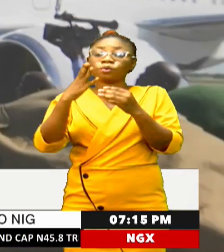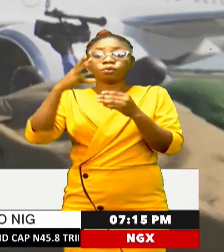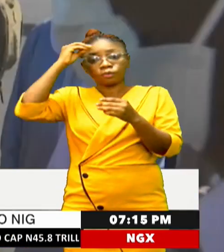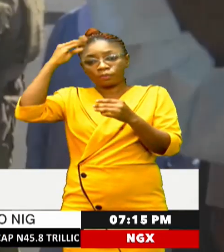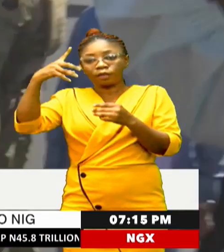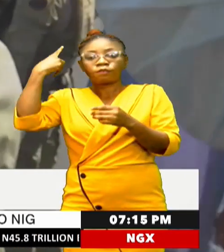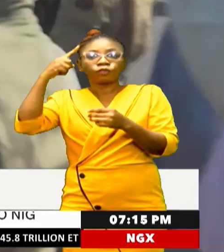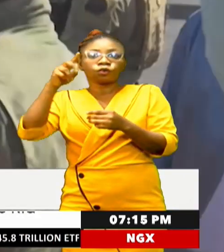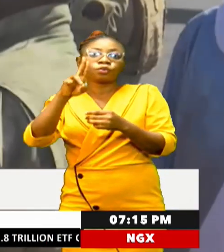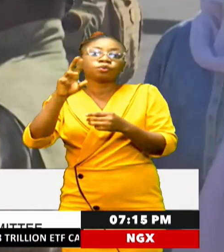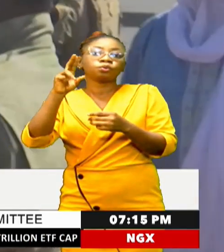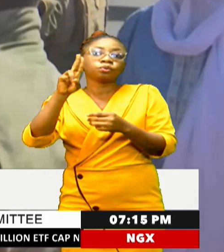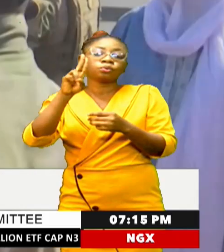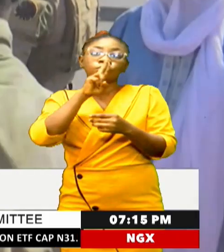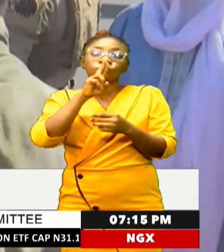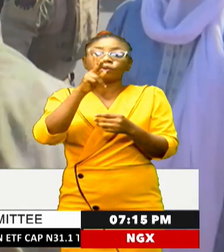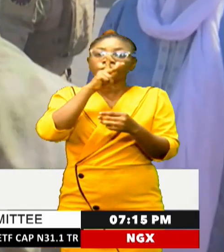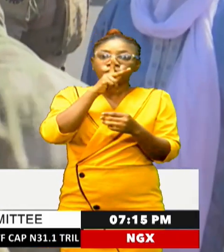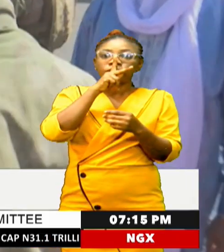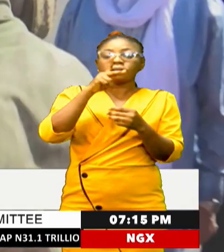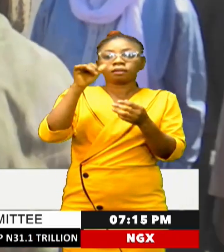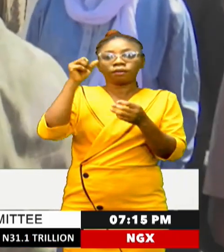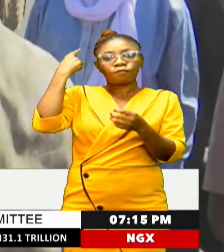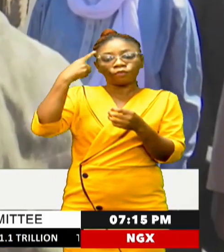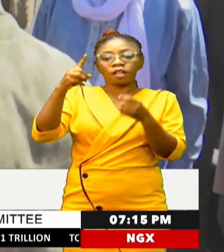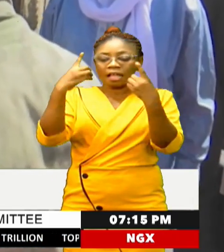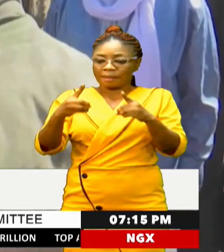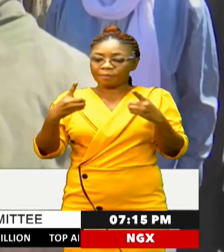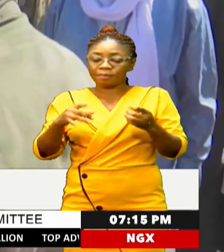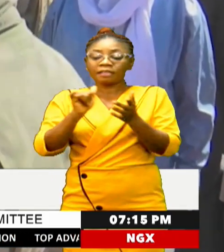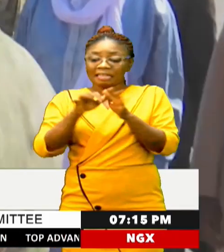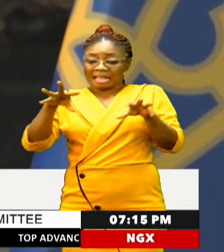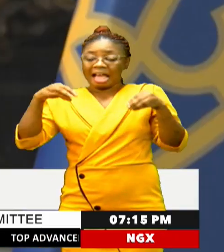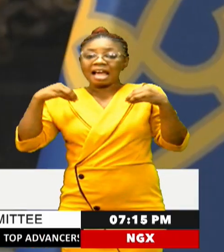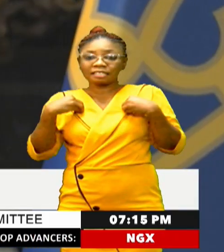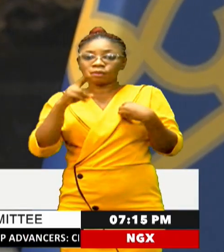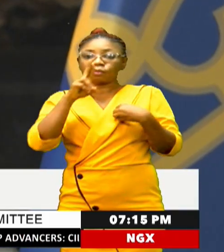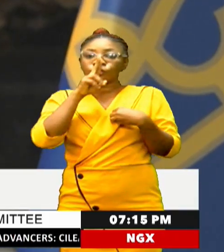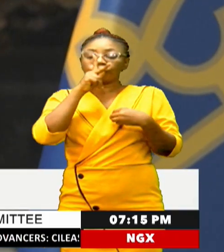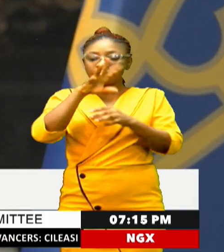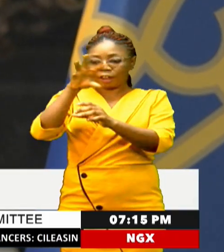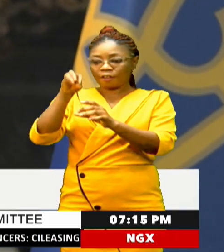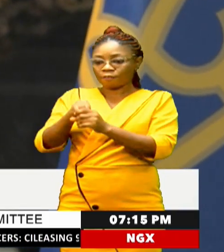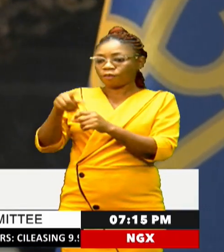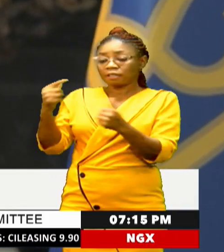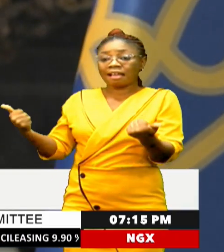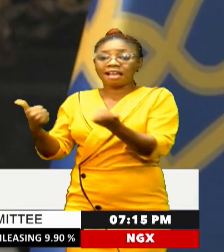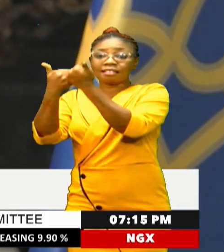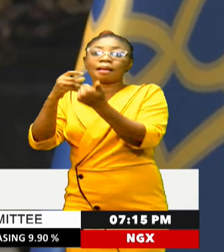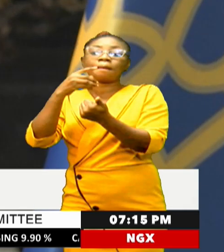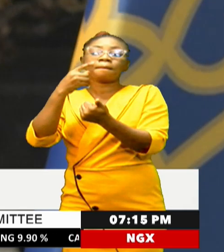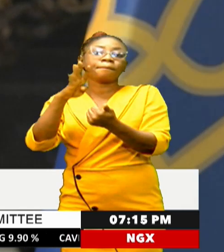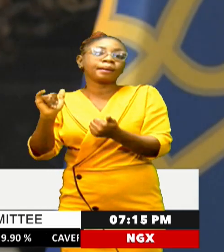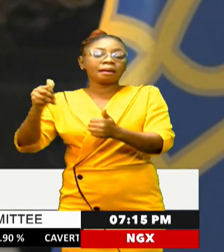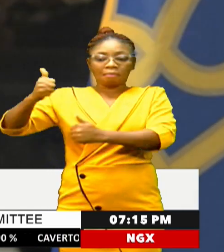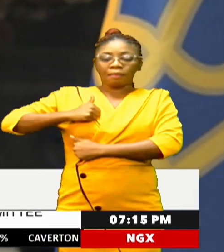military intelligence agency, over the incidents. Yusov had admitted Ukraine's involvement in the attack by armed terrorist groups